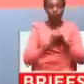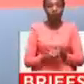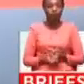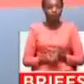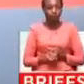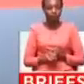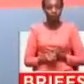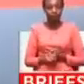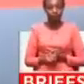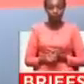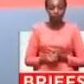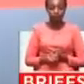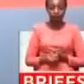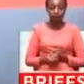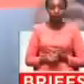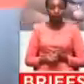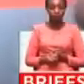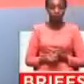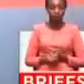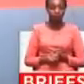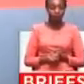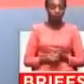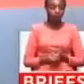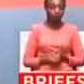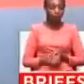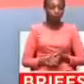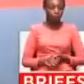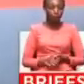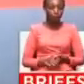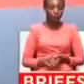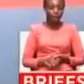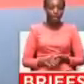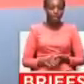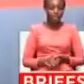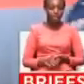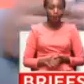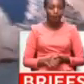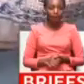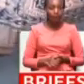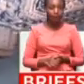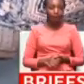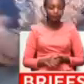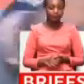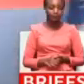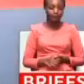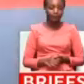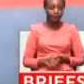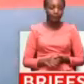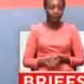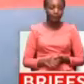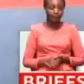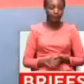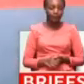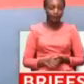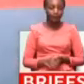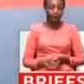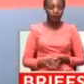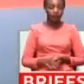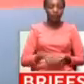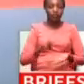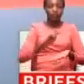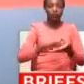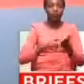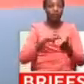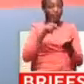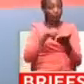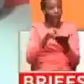something for them, you write for them, or write for their artists or something, and then they open the door for you to meet. It's usually a favor for a favor,